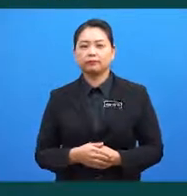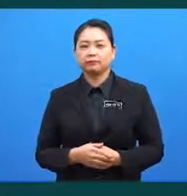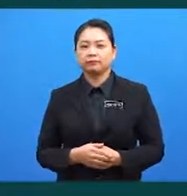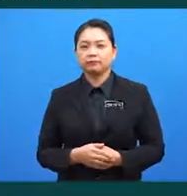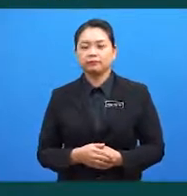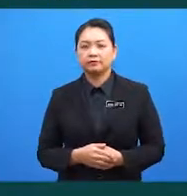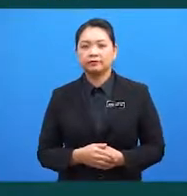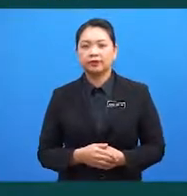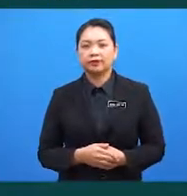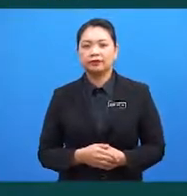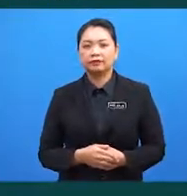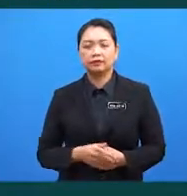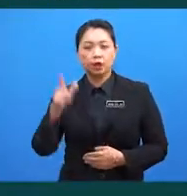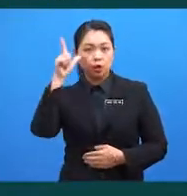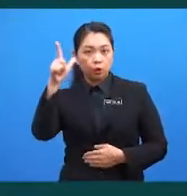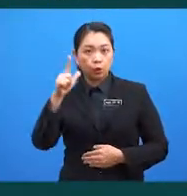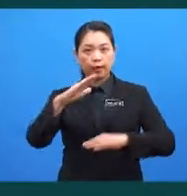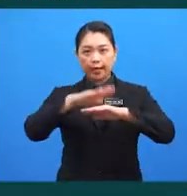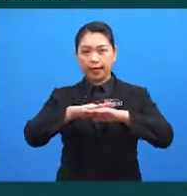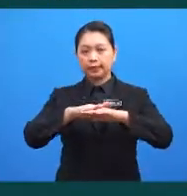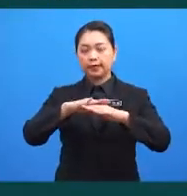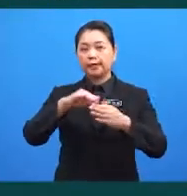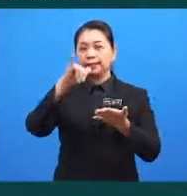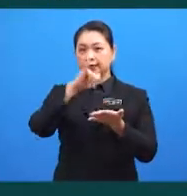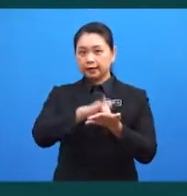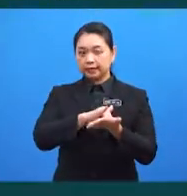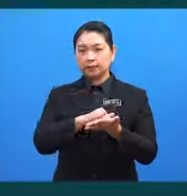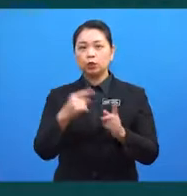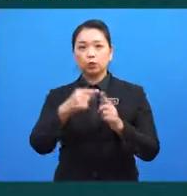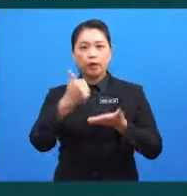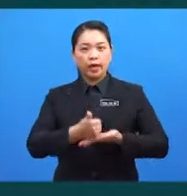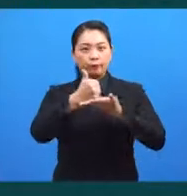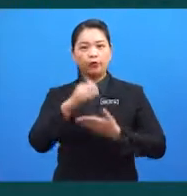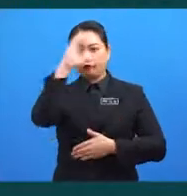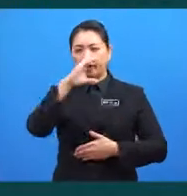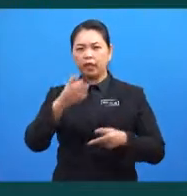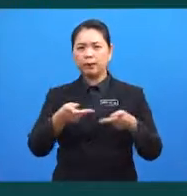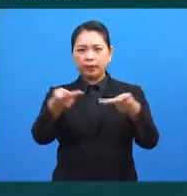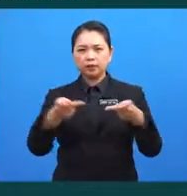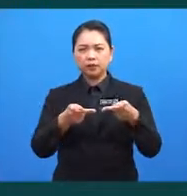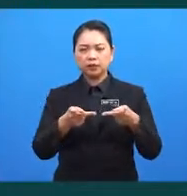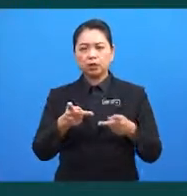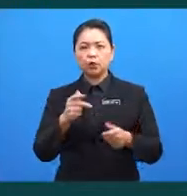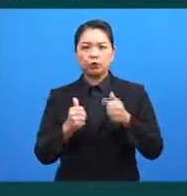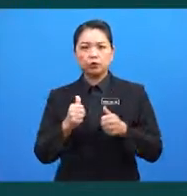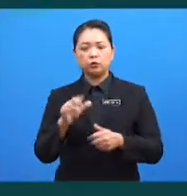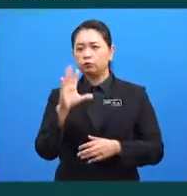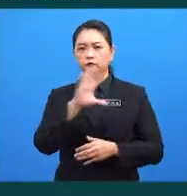luggage. Look at this to help you find places. With this, you won't get